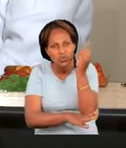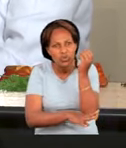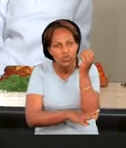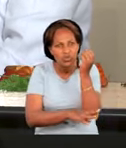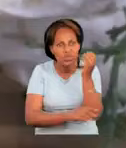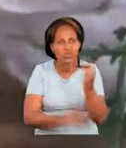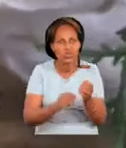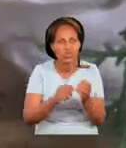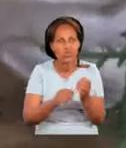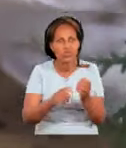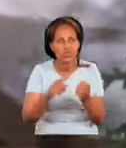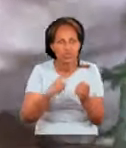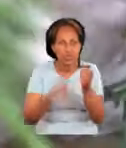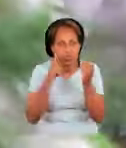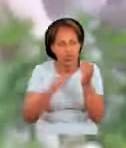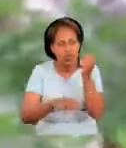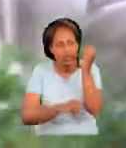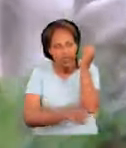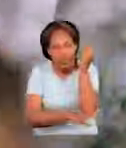carrot itself.